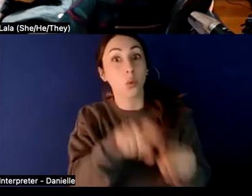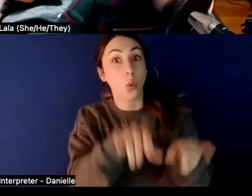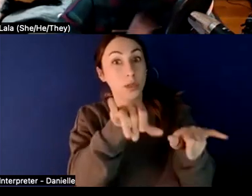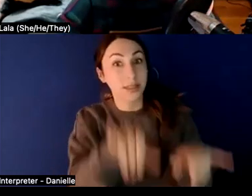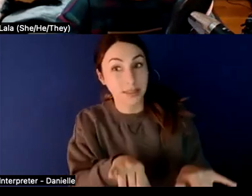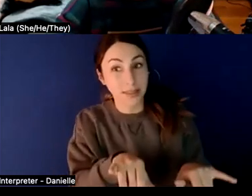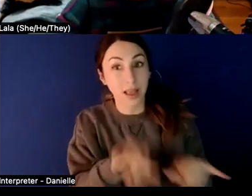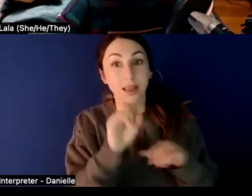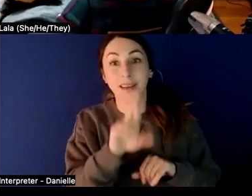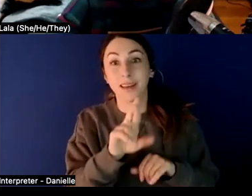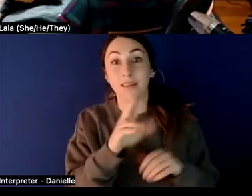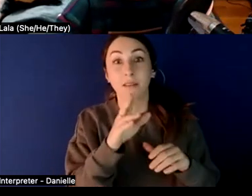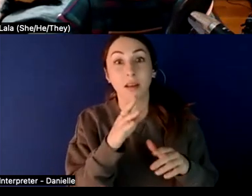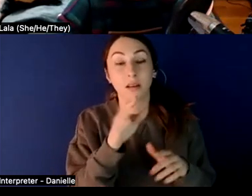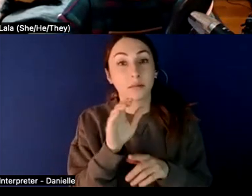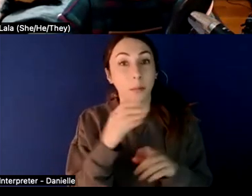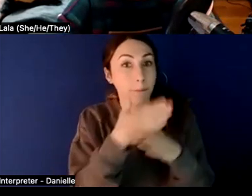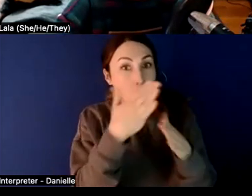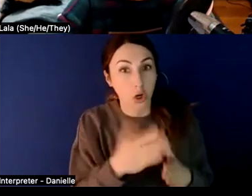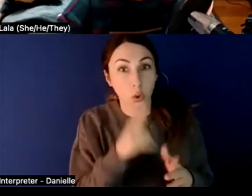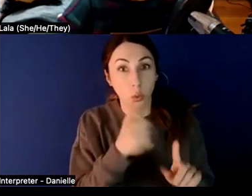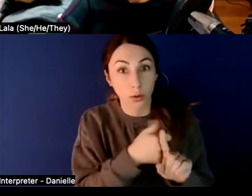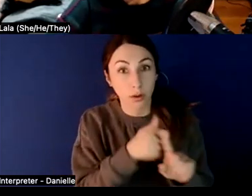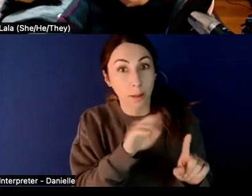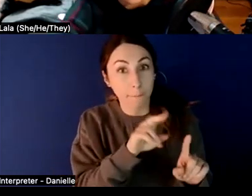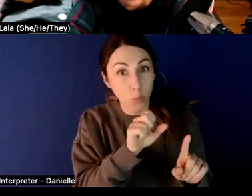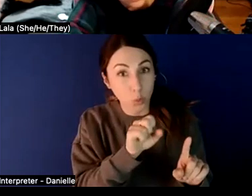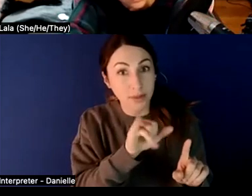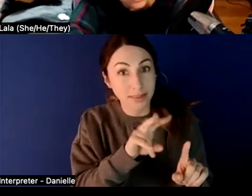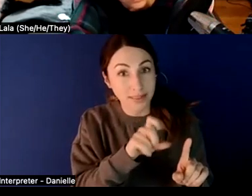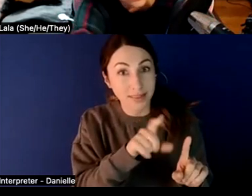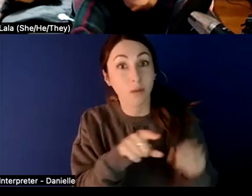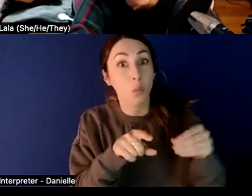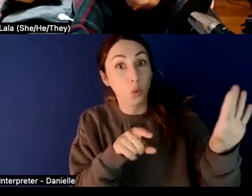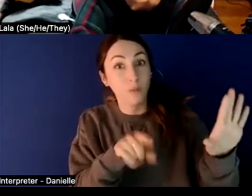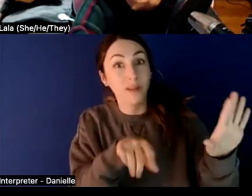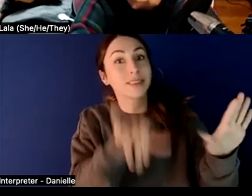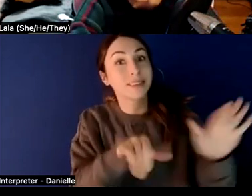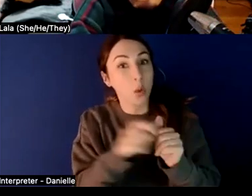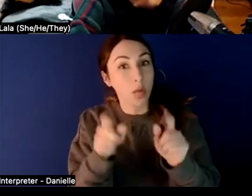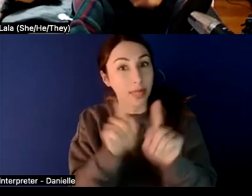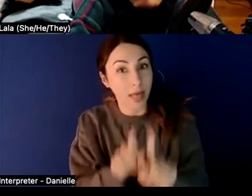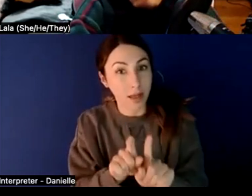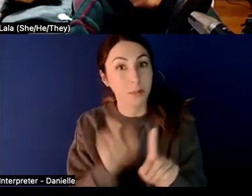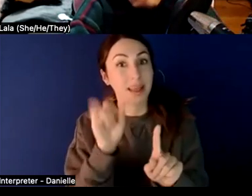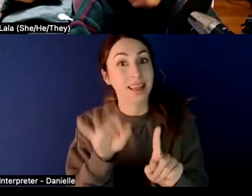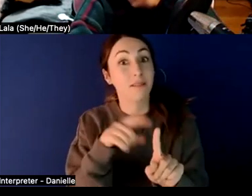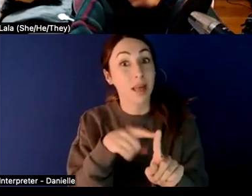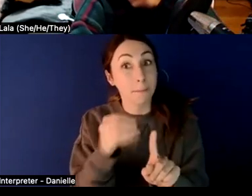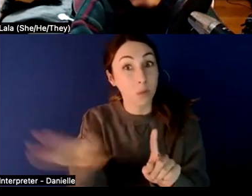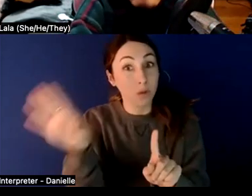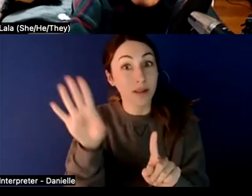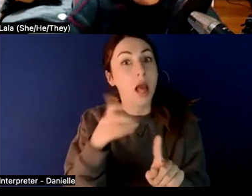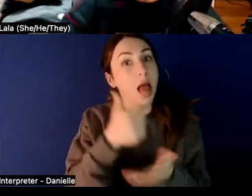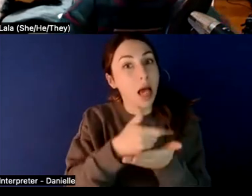abusive partner is moving out, if they're moving out, help them pack their stuff and go. Give them a place to stay that's far away too, and that the